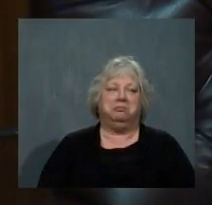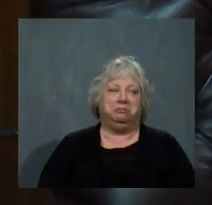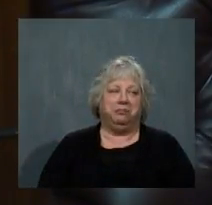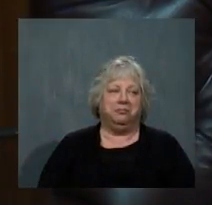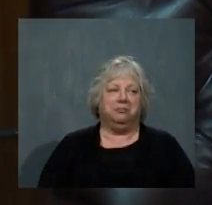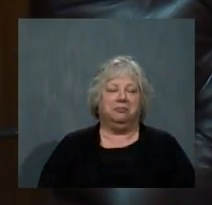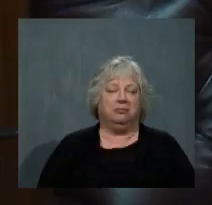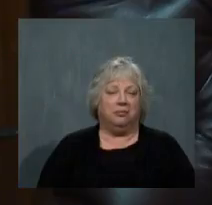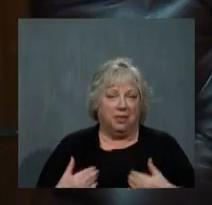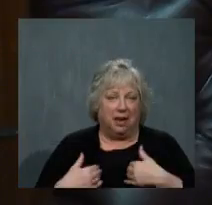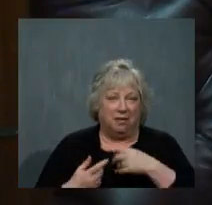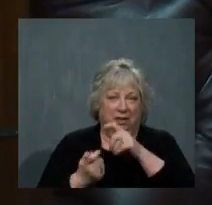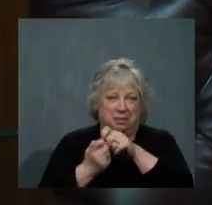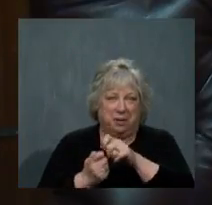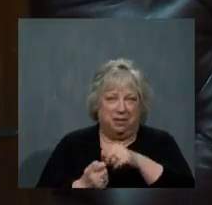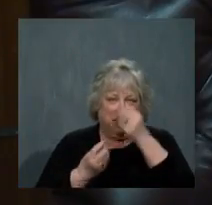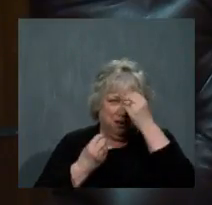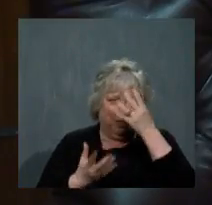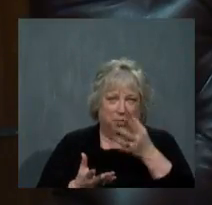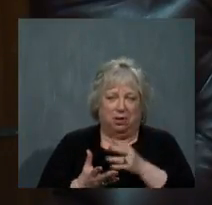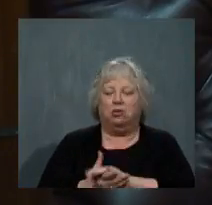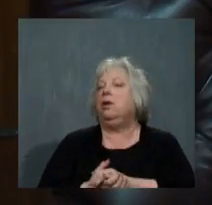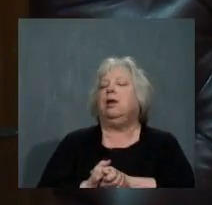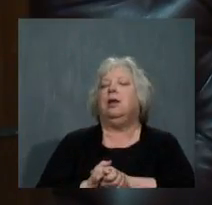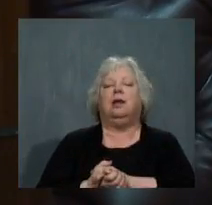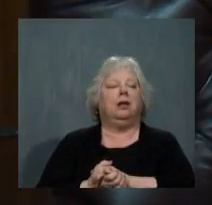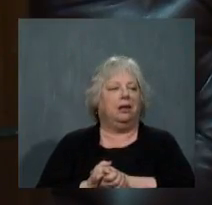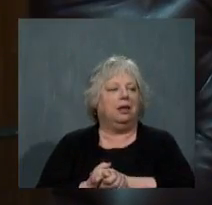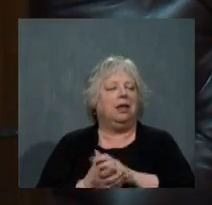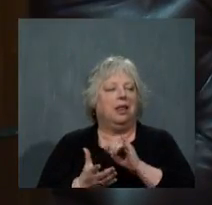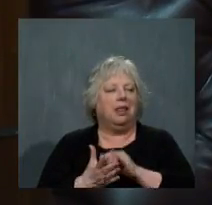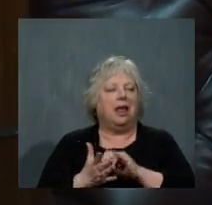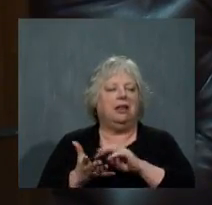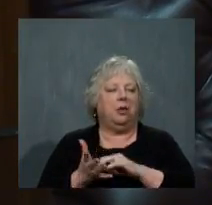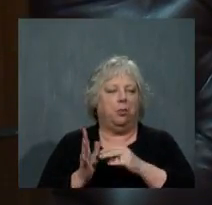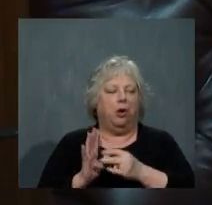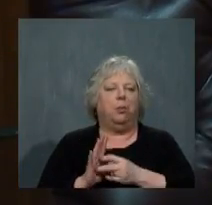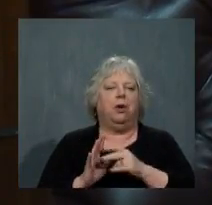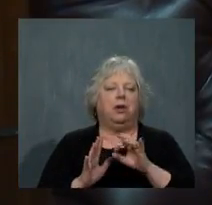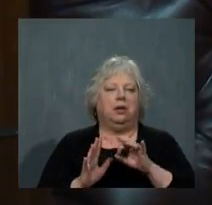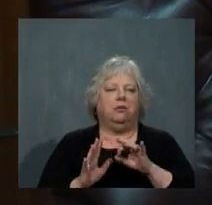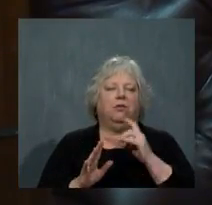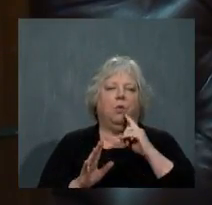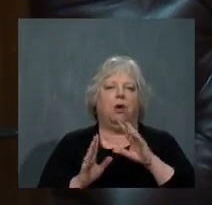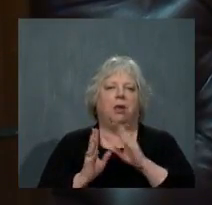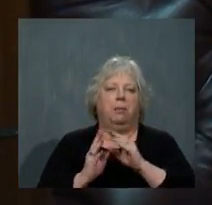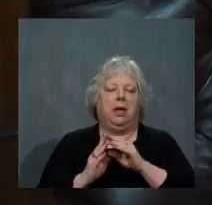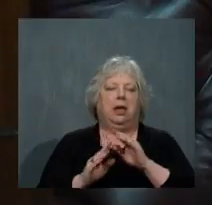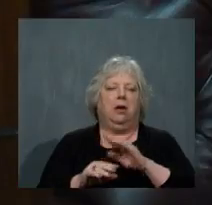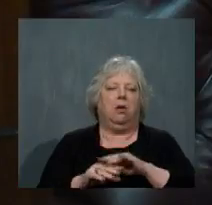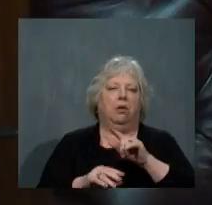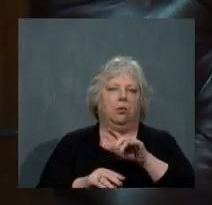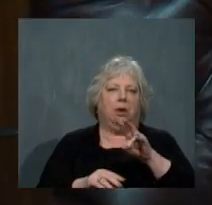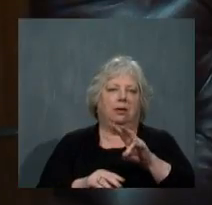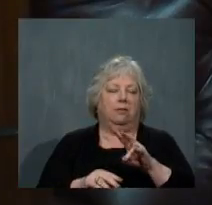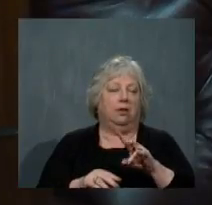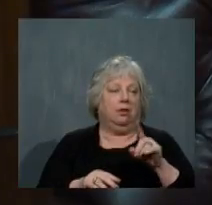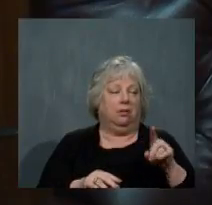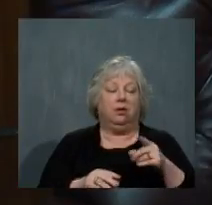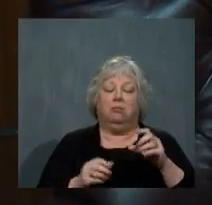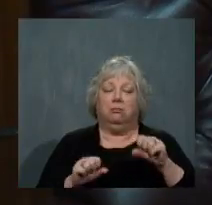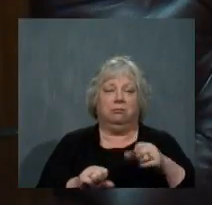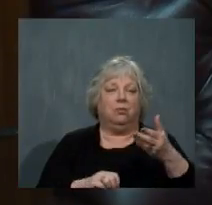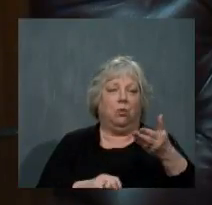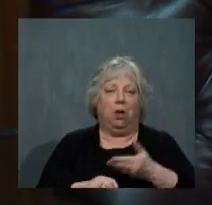Do you have specifics on that? That is the purpose of the meeting on the 27th, and you're more than welcome to attend.